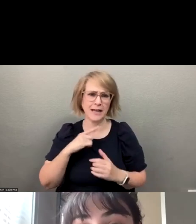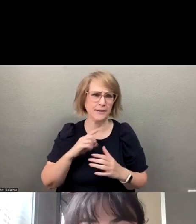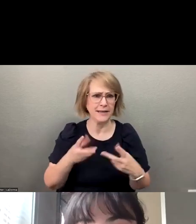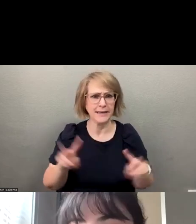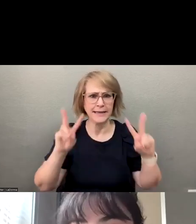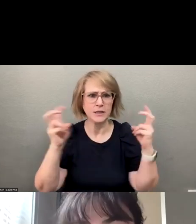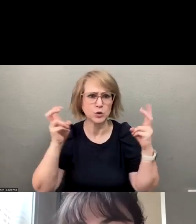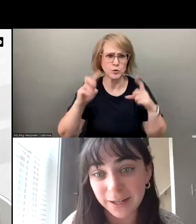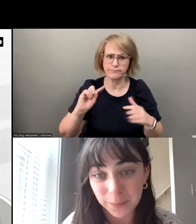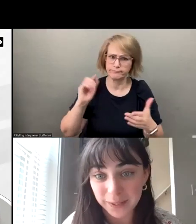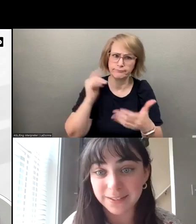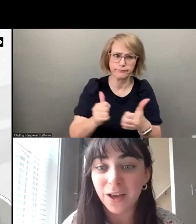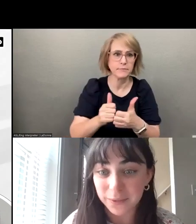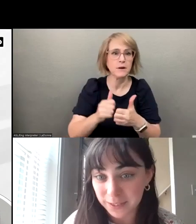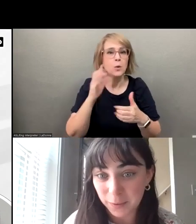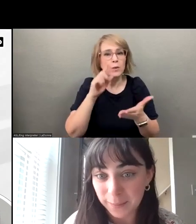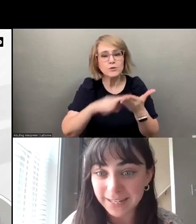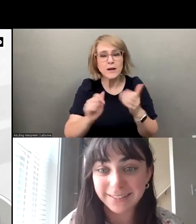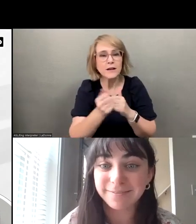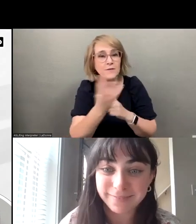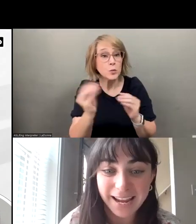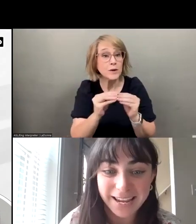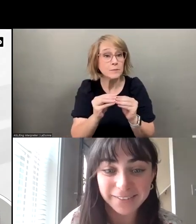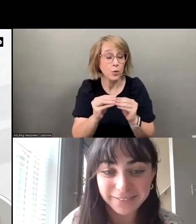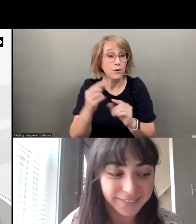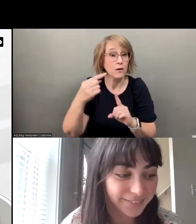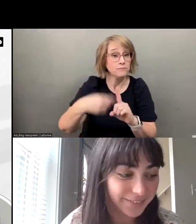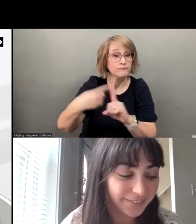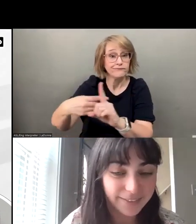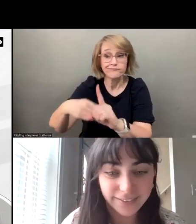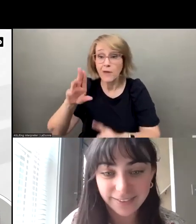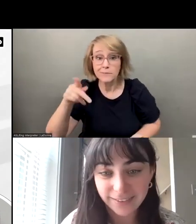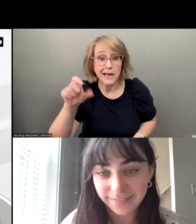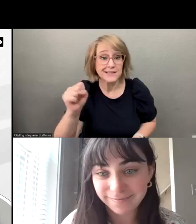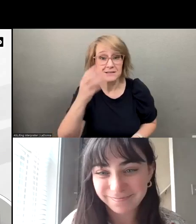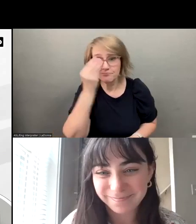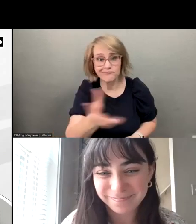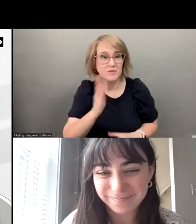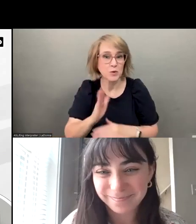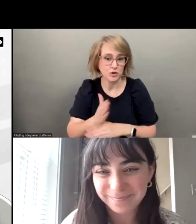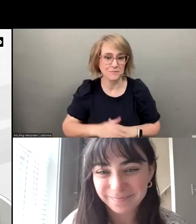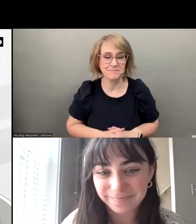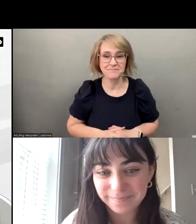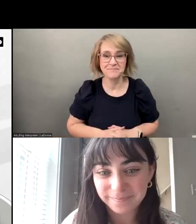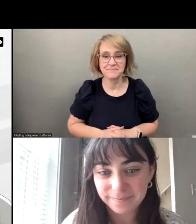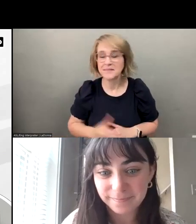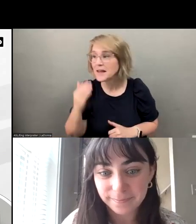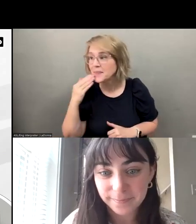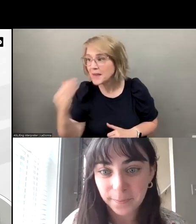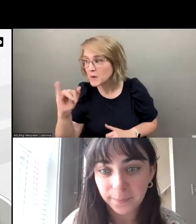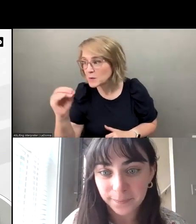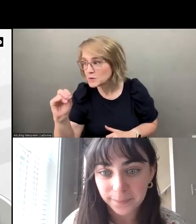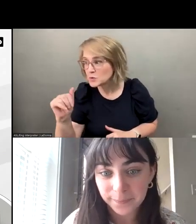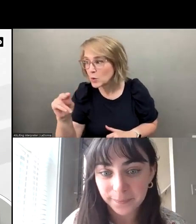we'll check back in hopefully in a couple weeks with some more updates. Thank you. Well, Joanna, thank you. And I'm especially glad to hear the last part, that